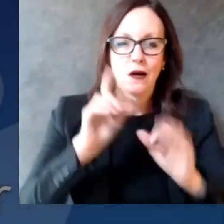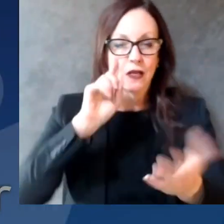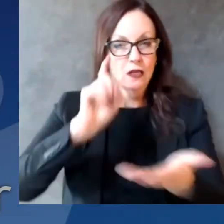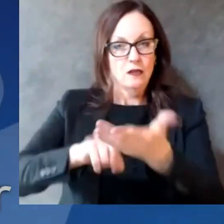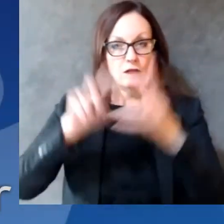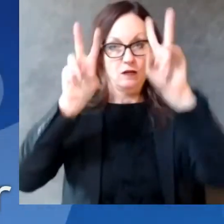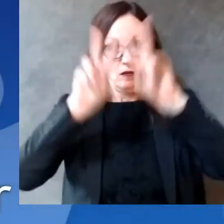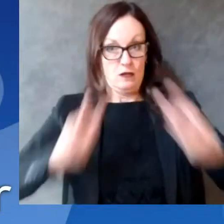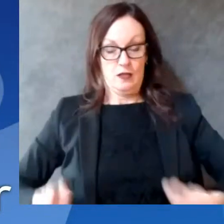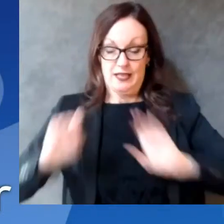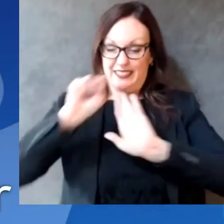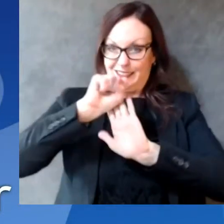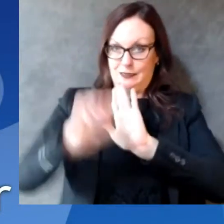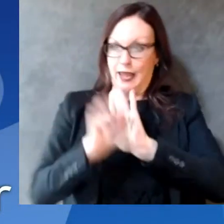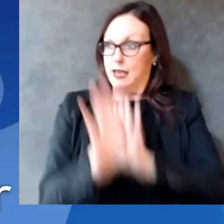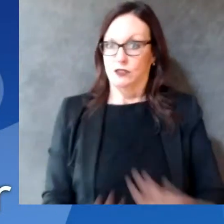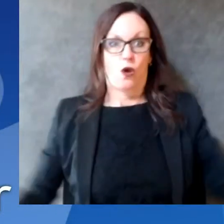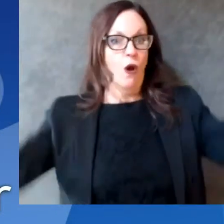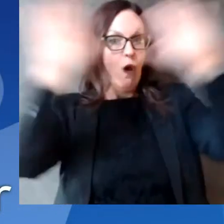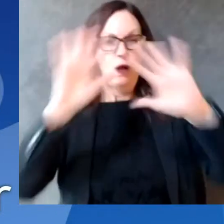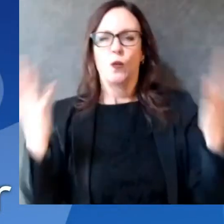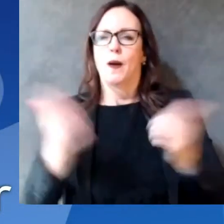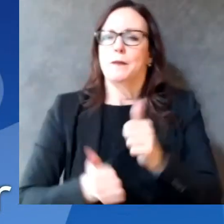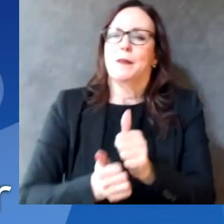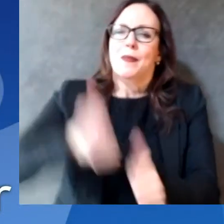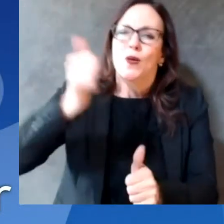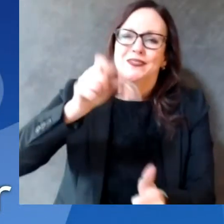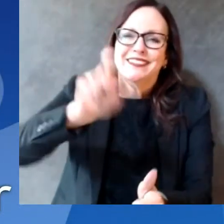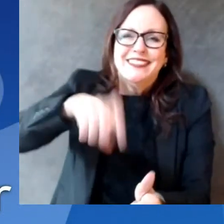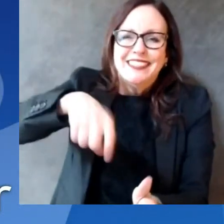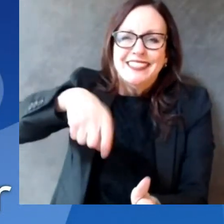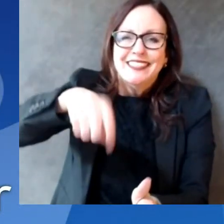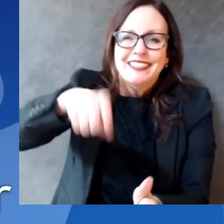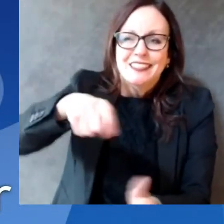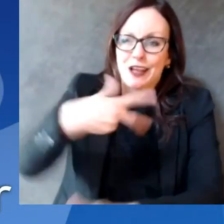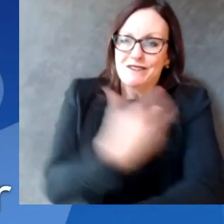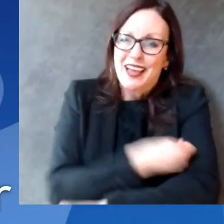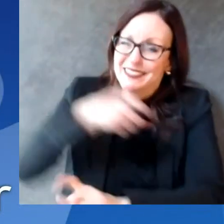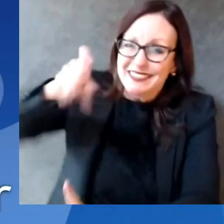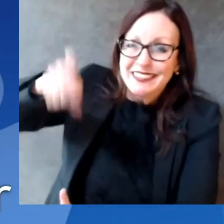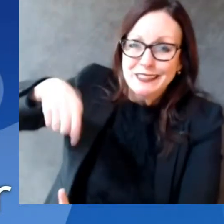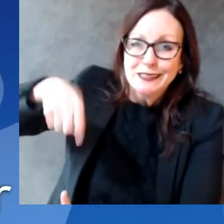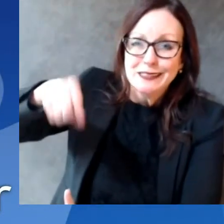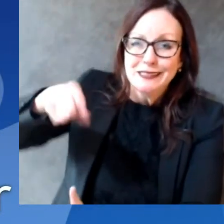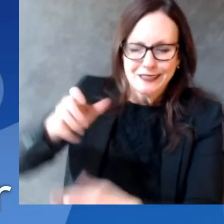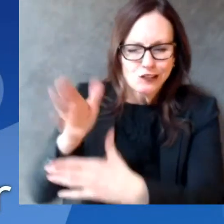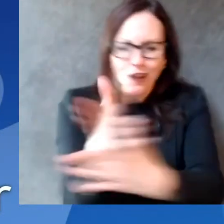Thank you. Let's go now to Denise Lockwood, Racine County I.